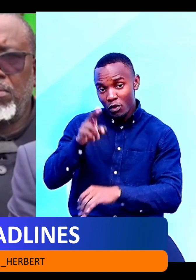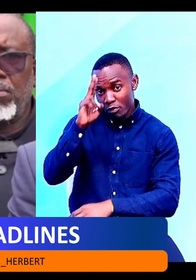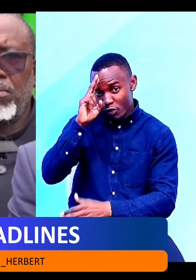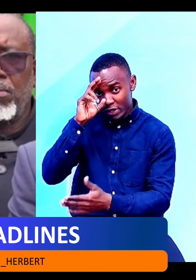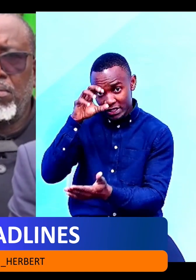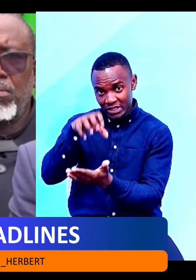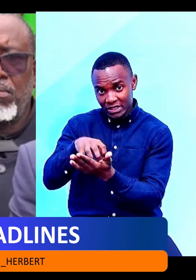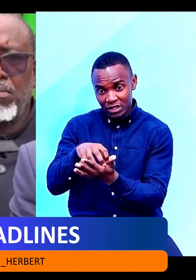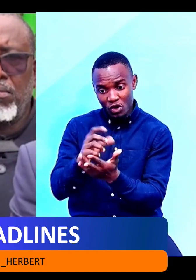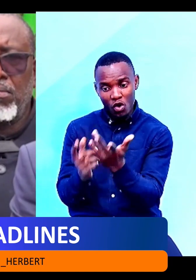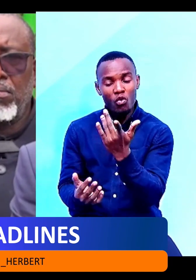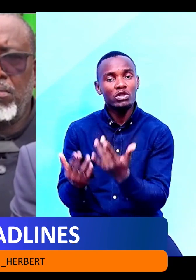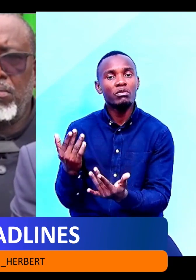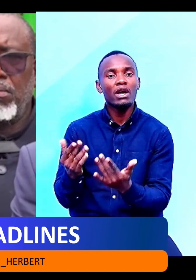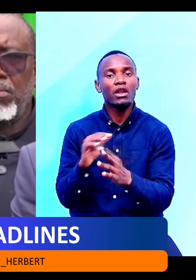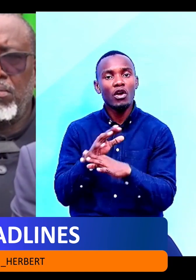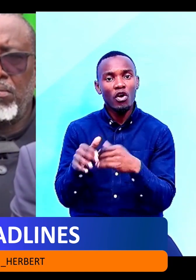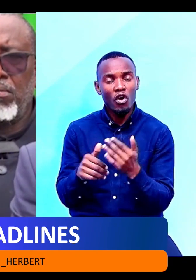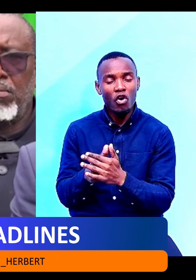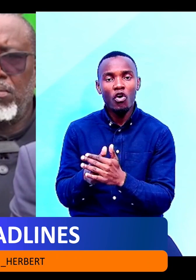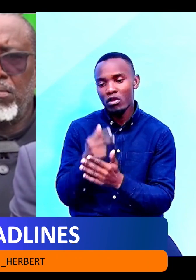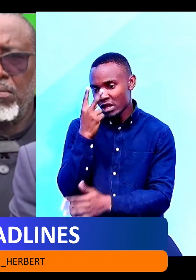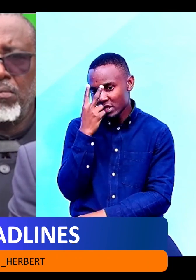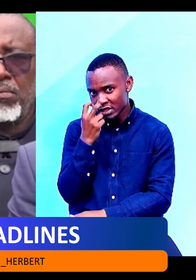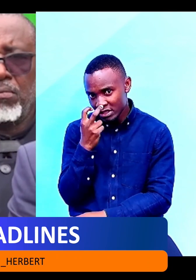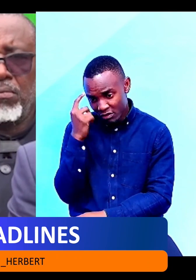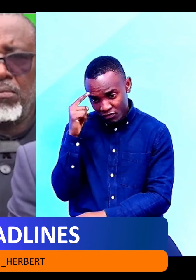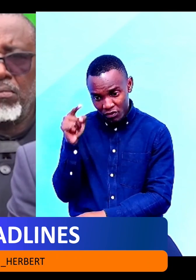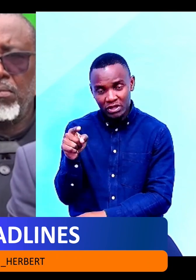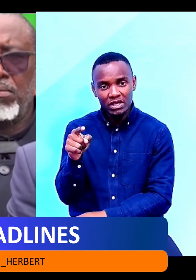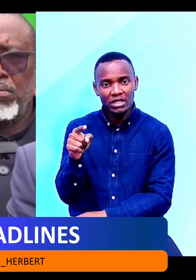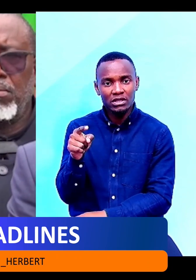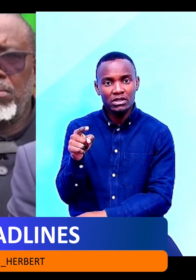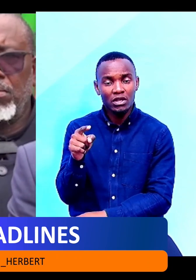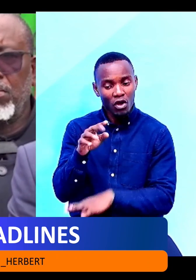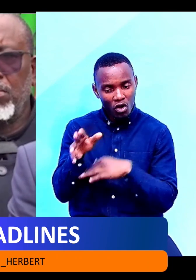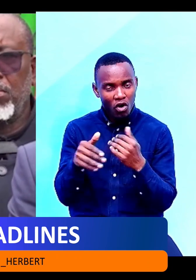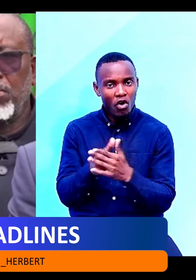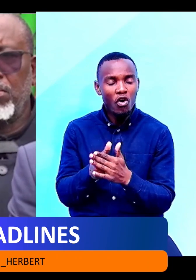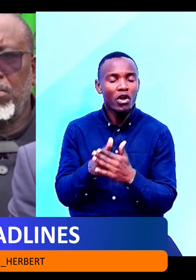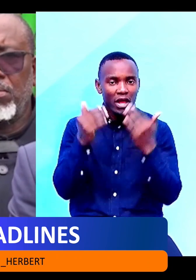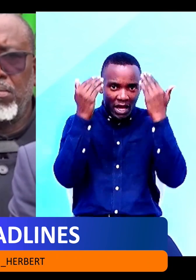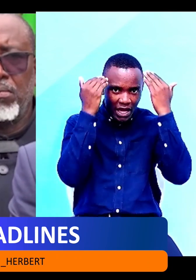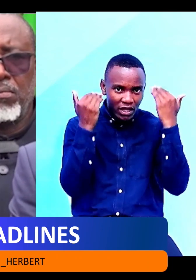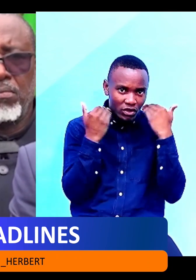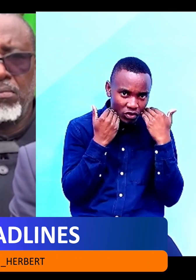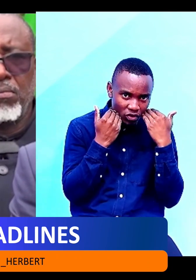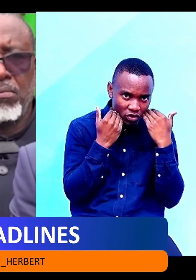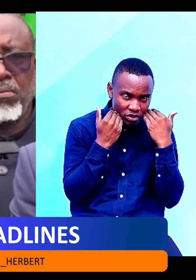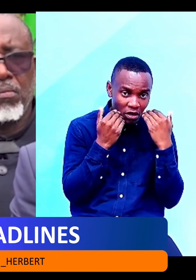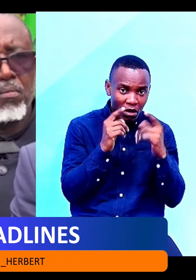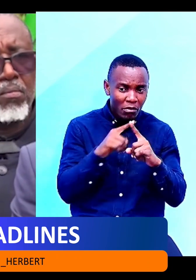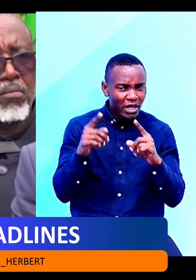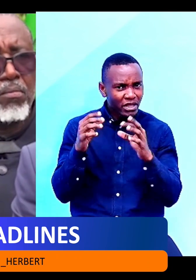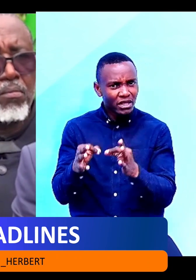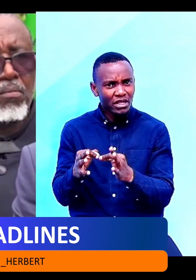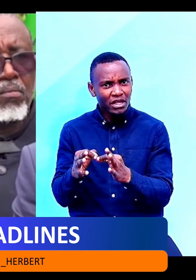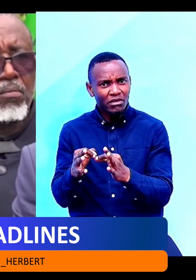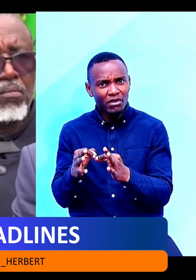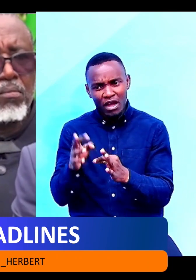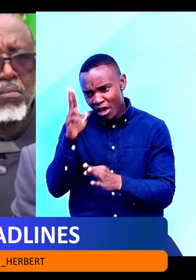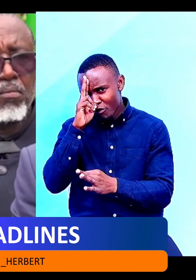the suspects for that particular crime have been charged with arson. But when a police station is alleged to have been torched in